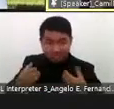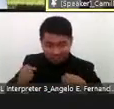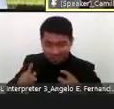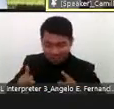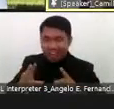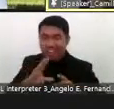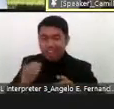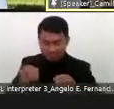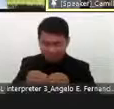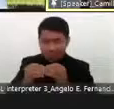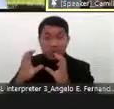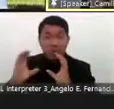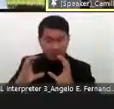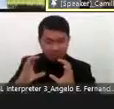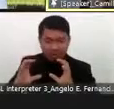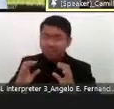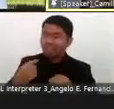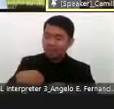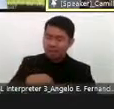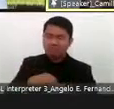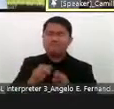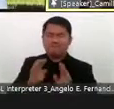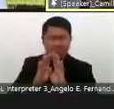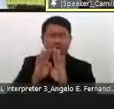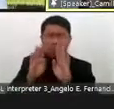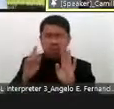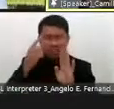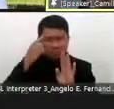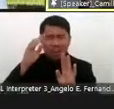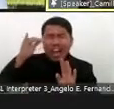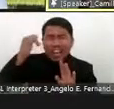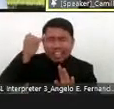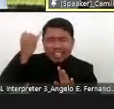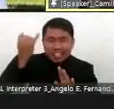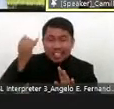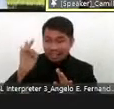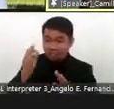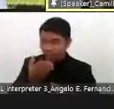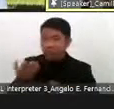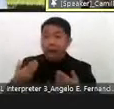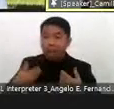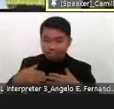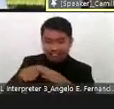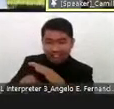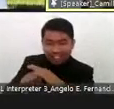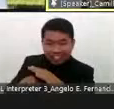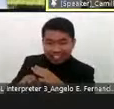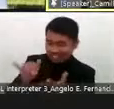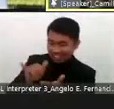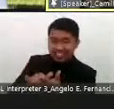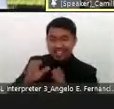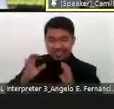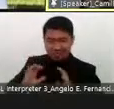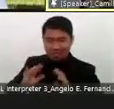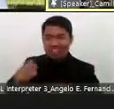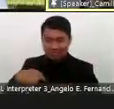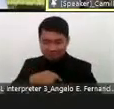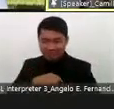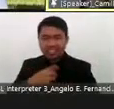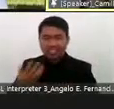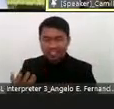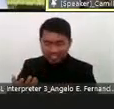the Bantan cloths, we are open. So if you have access to the said cloth, maybe you